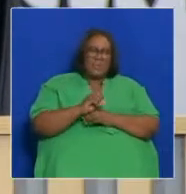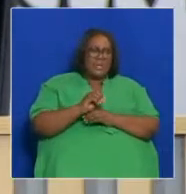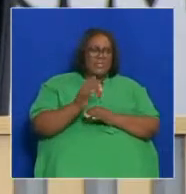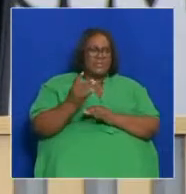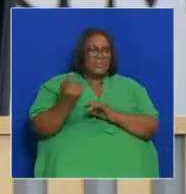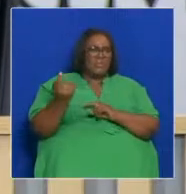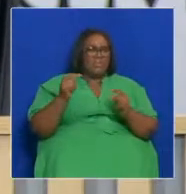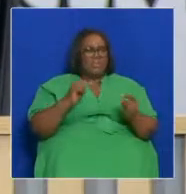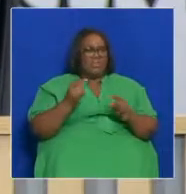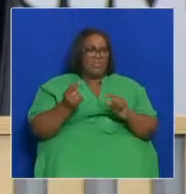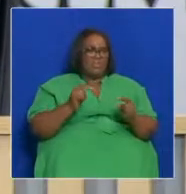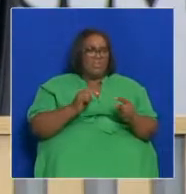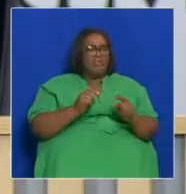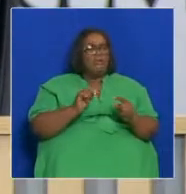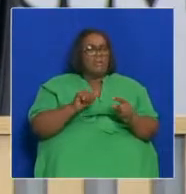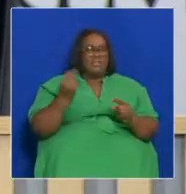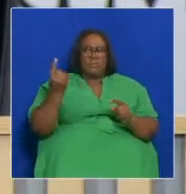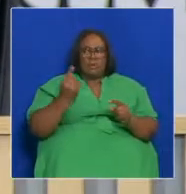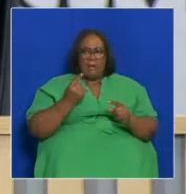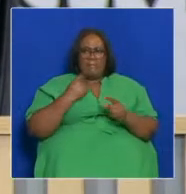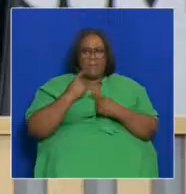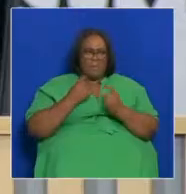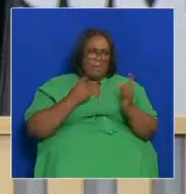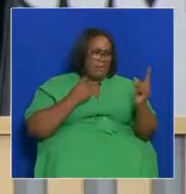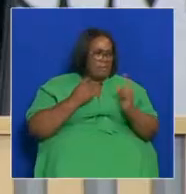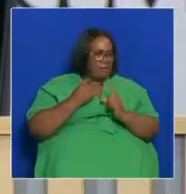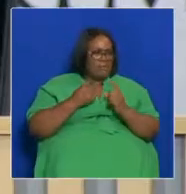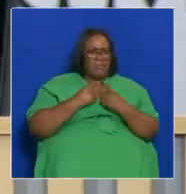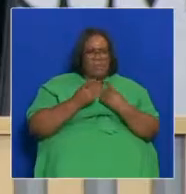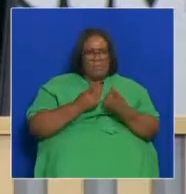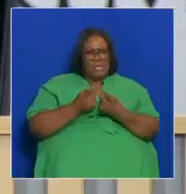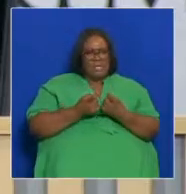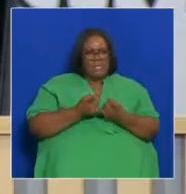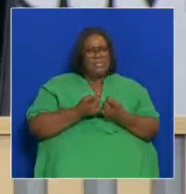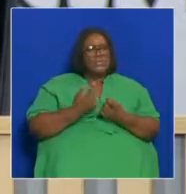when we discuss these matters and